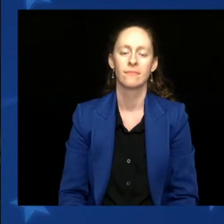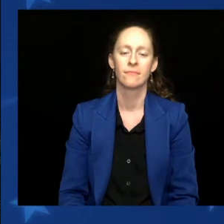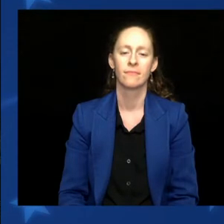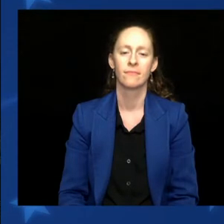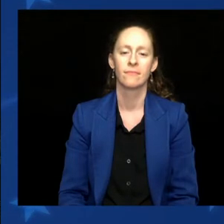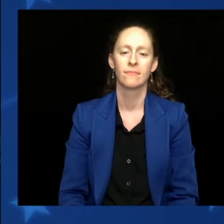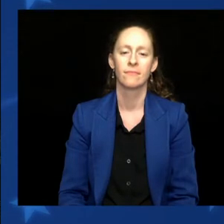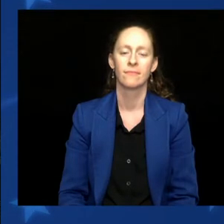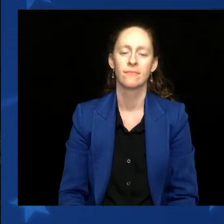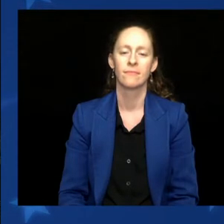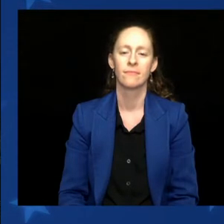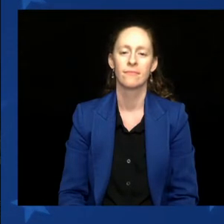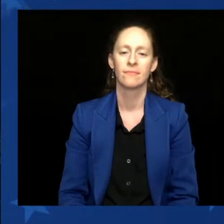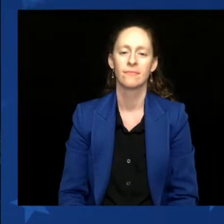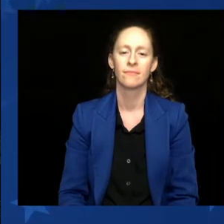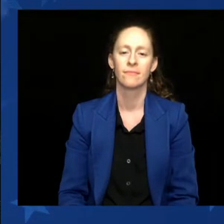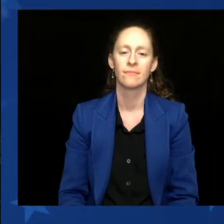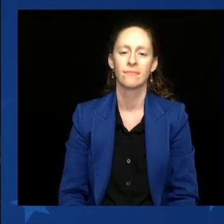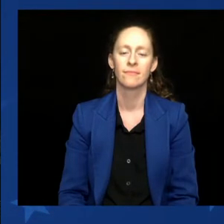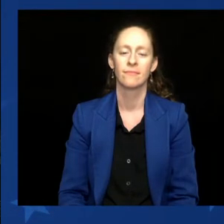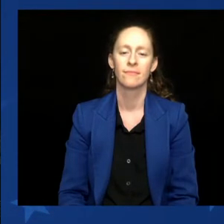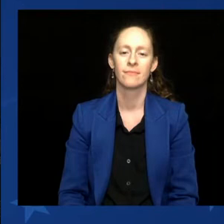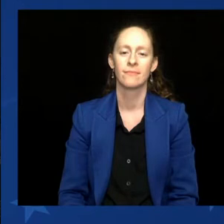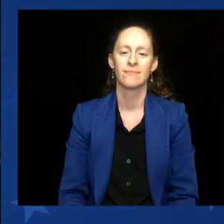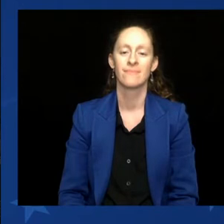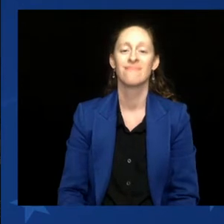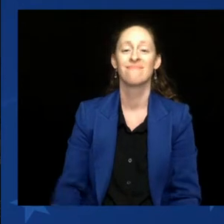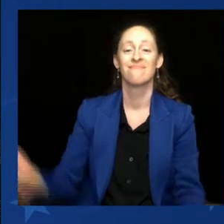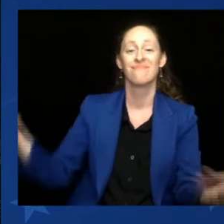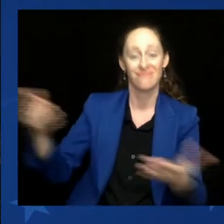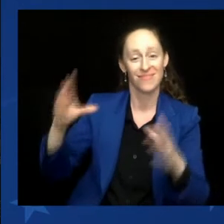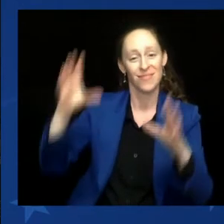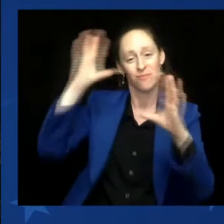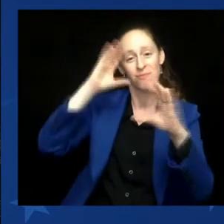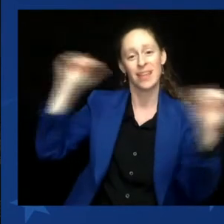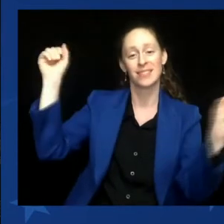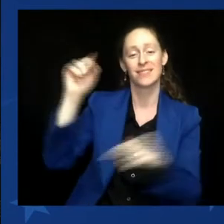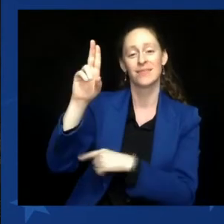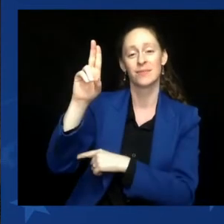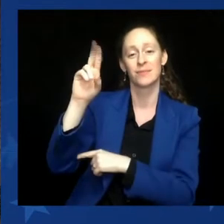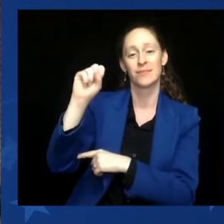Please welcome the President of the United States and Dr. Jill Biden.